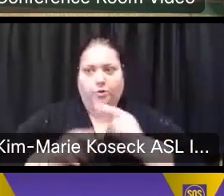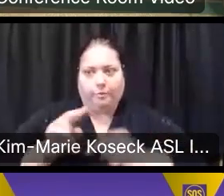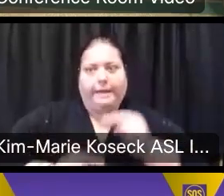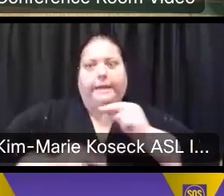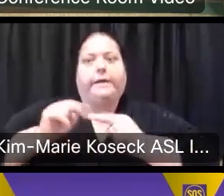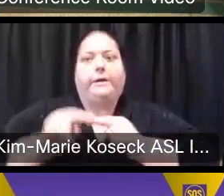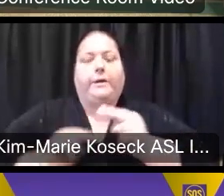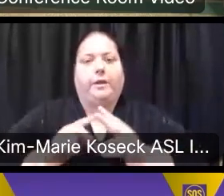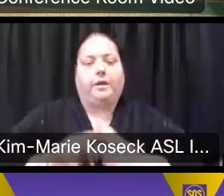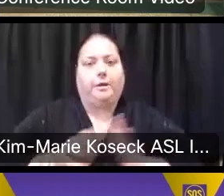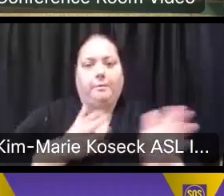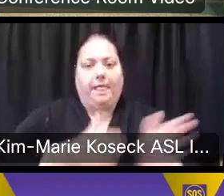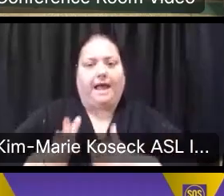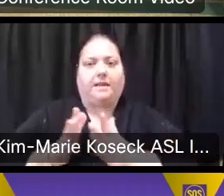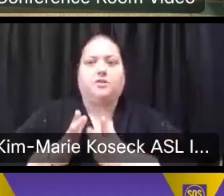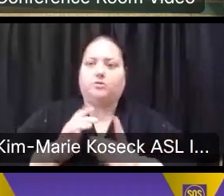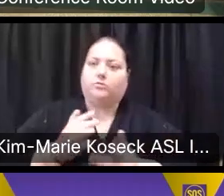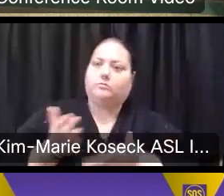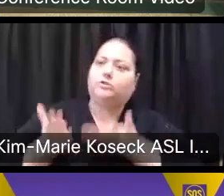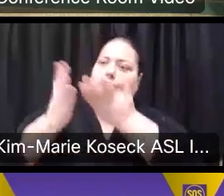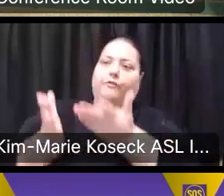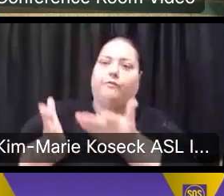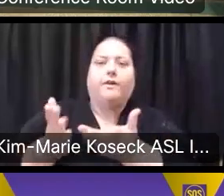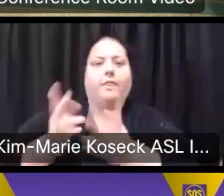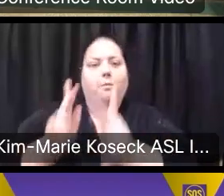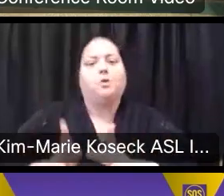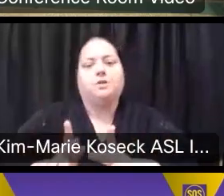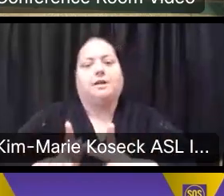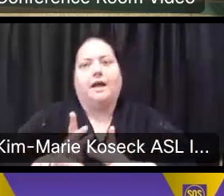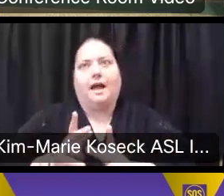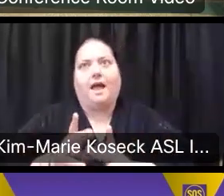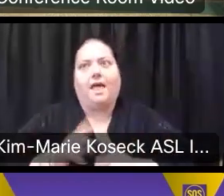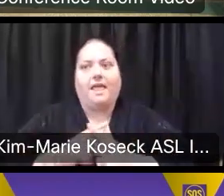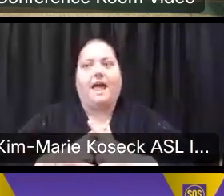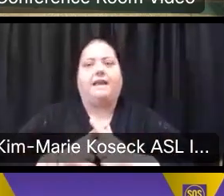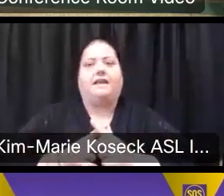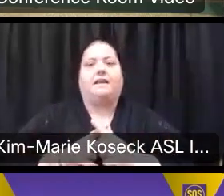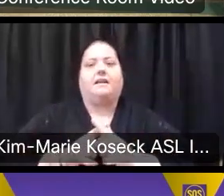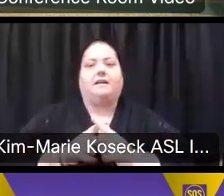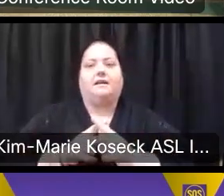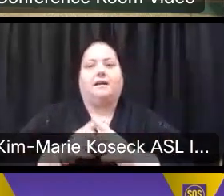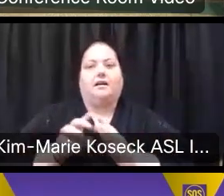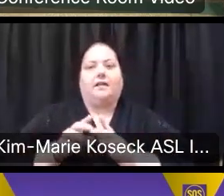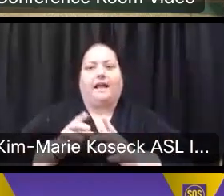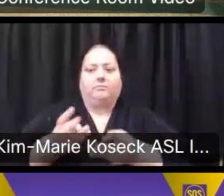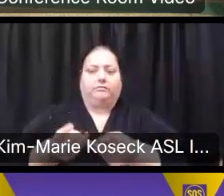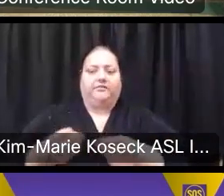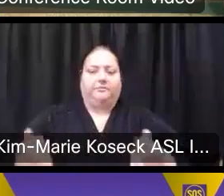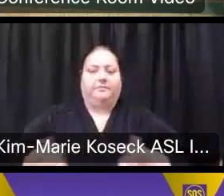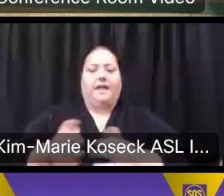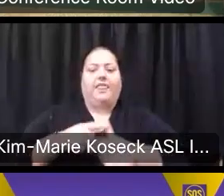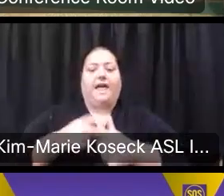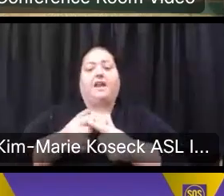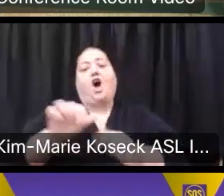the person, really providing very intensive work up front and then kind of fading out of the background, helping the person get into the